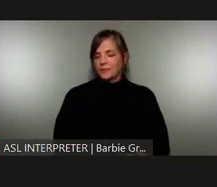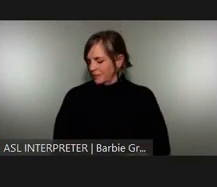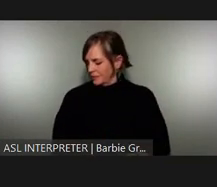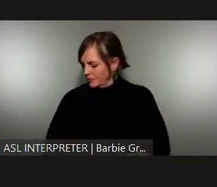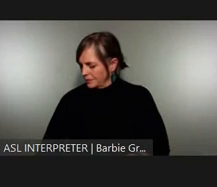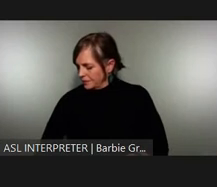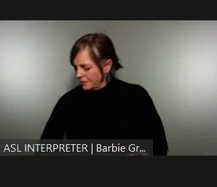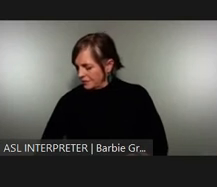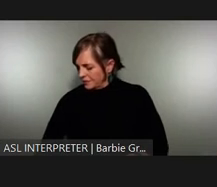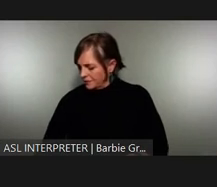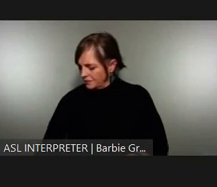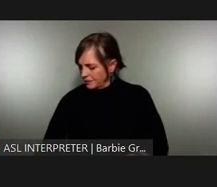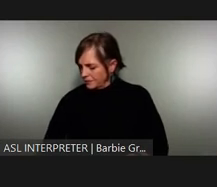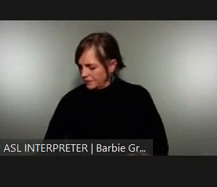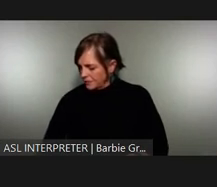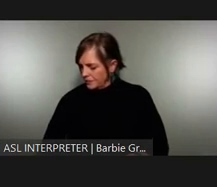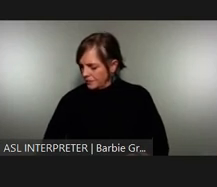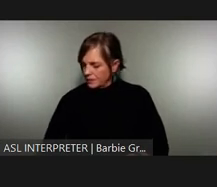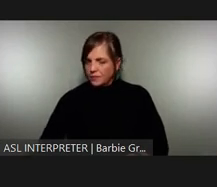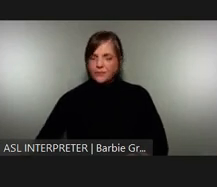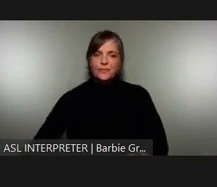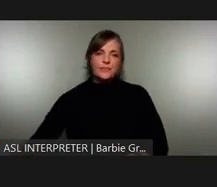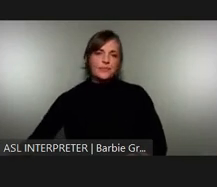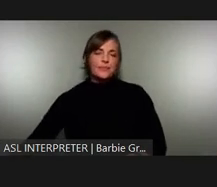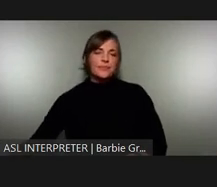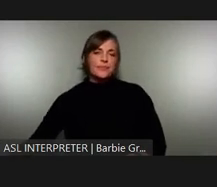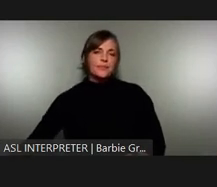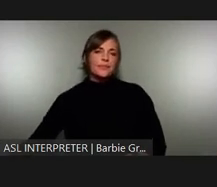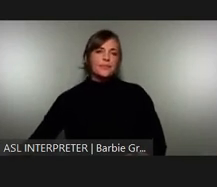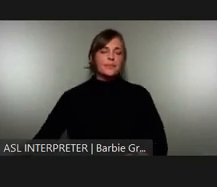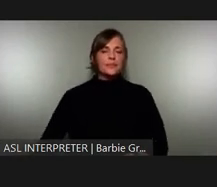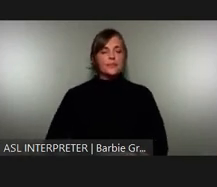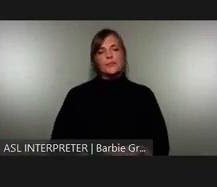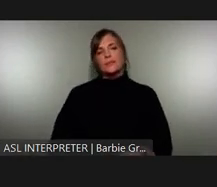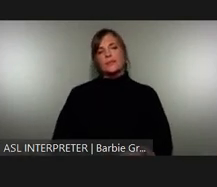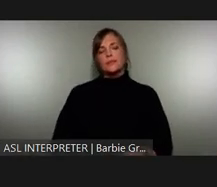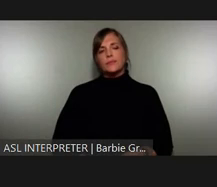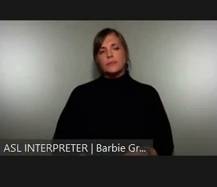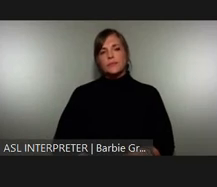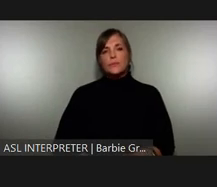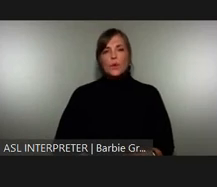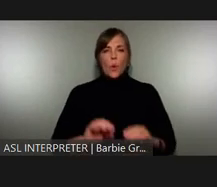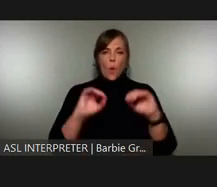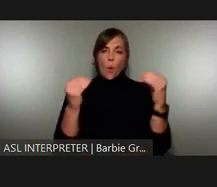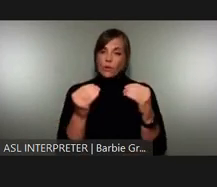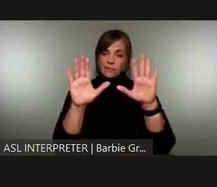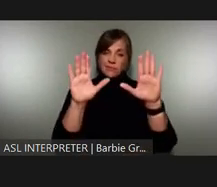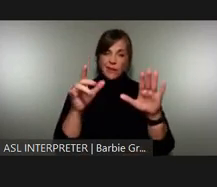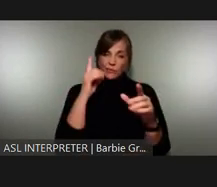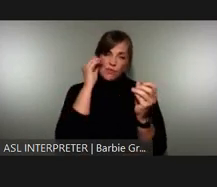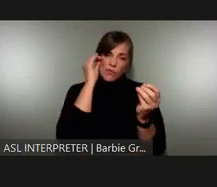let's dig into those a little bit. As you think about organizational excellence, so many